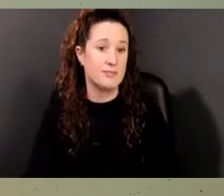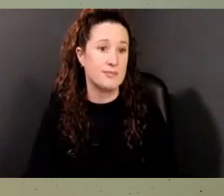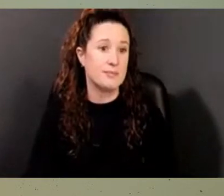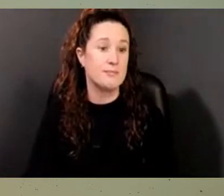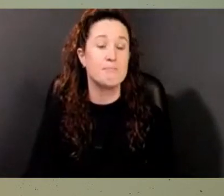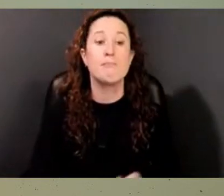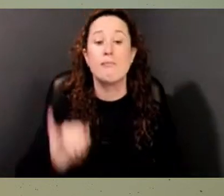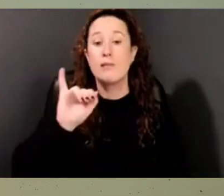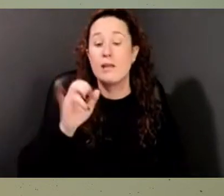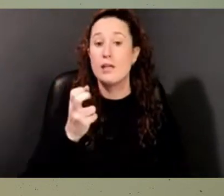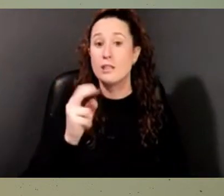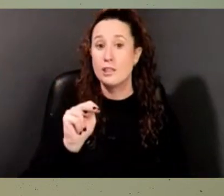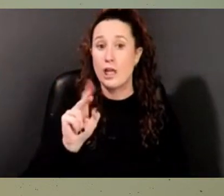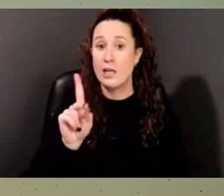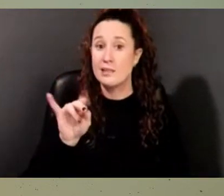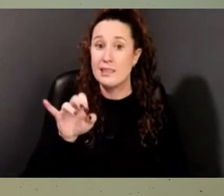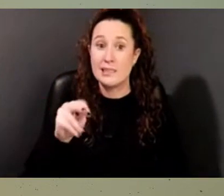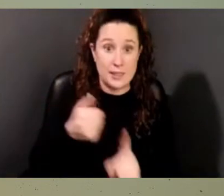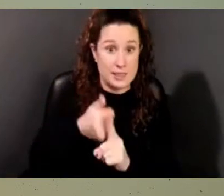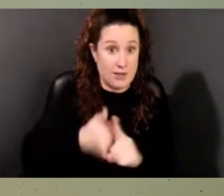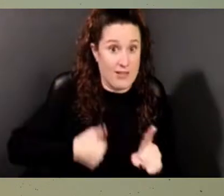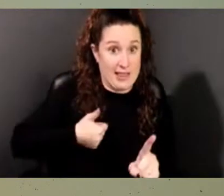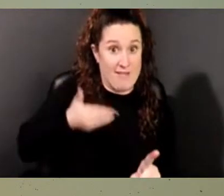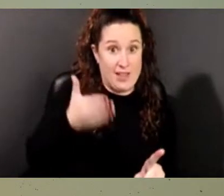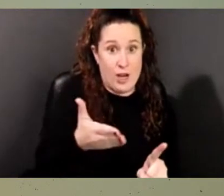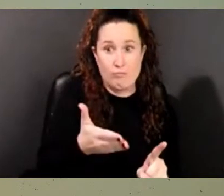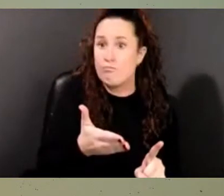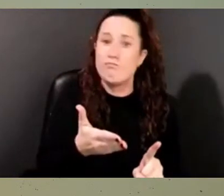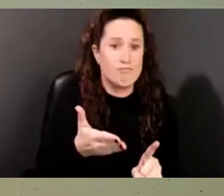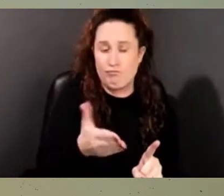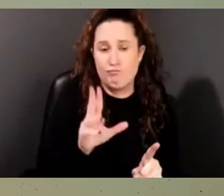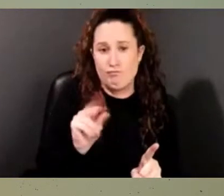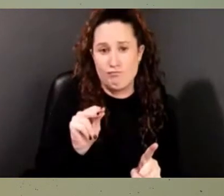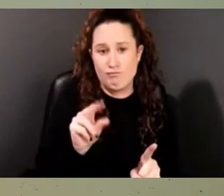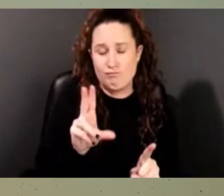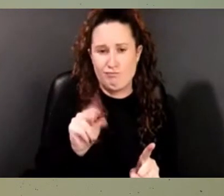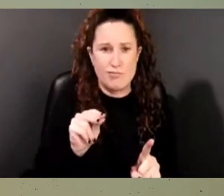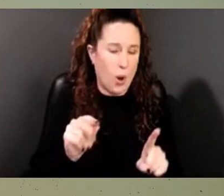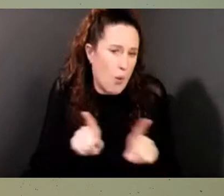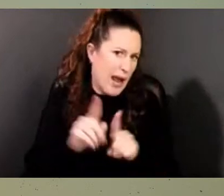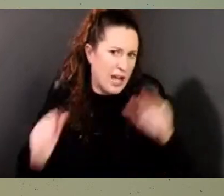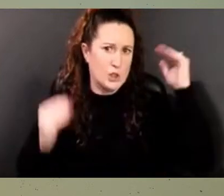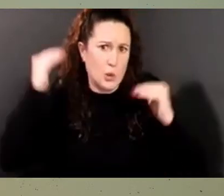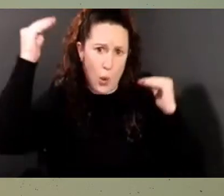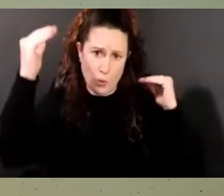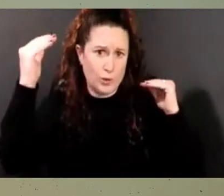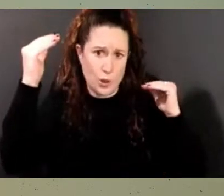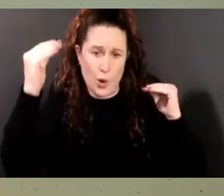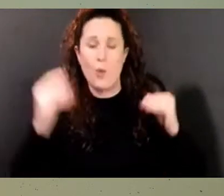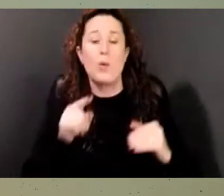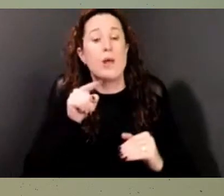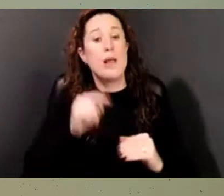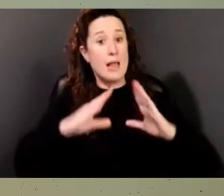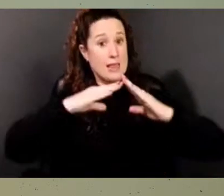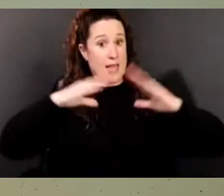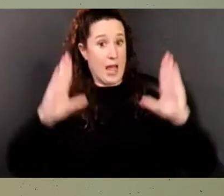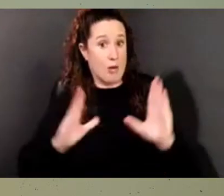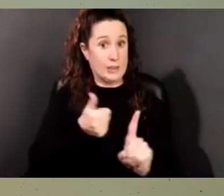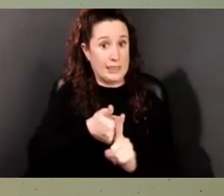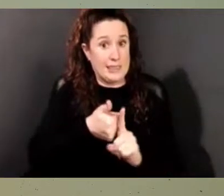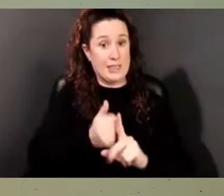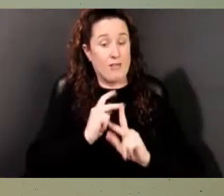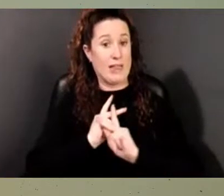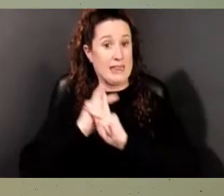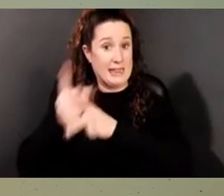John Dickinson didn't live here. Not when he was fully grown as an adult. He leased the mansion, the